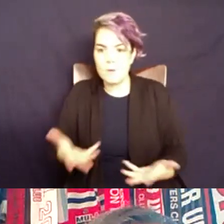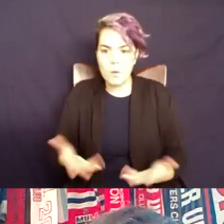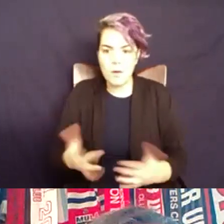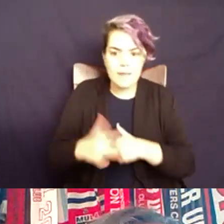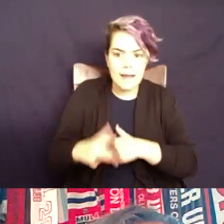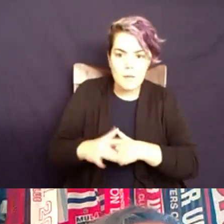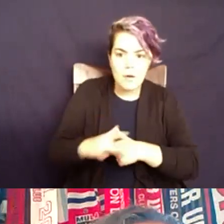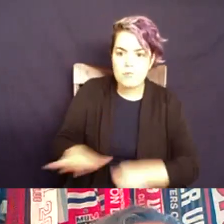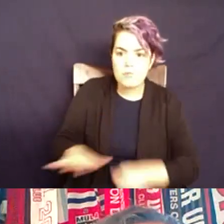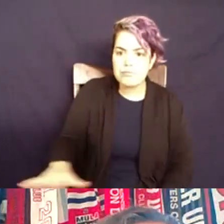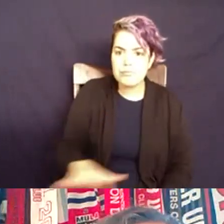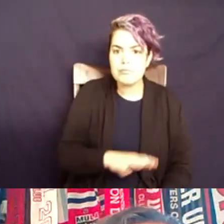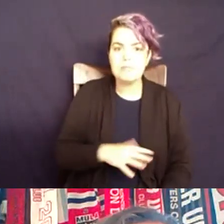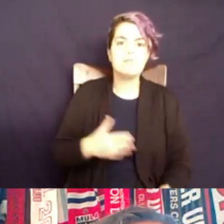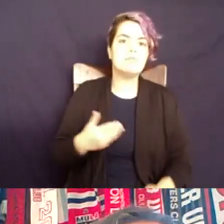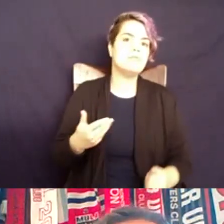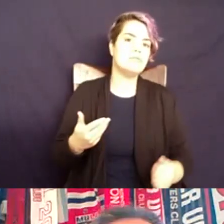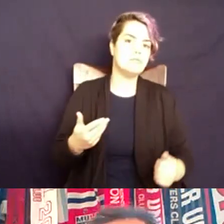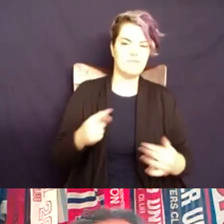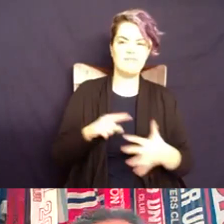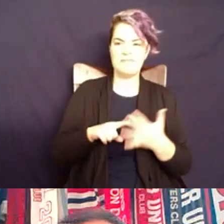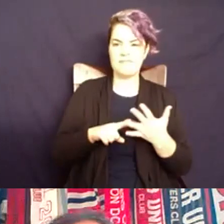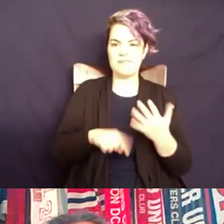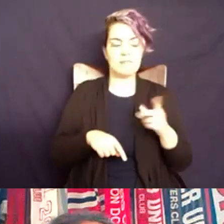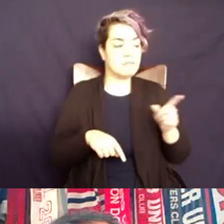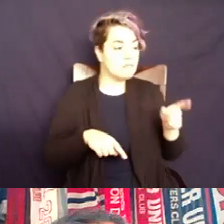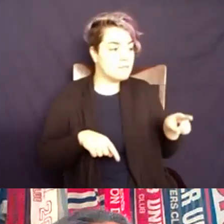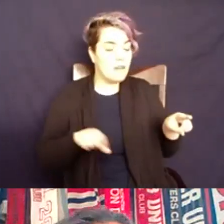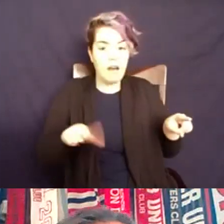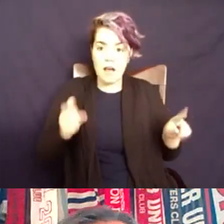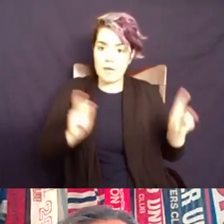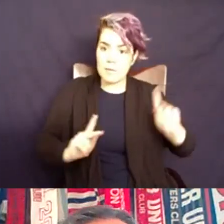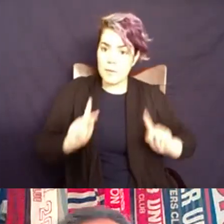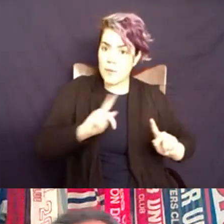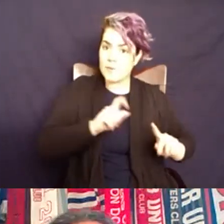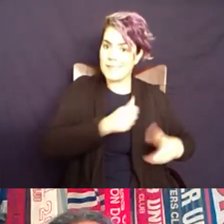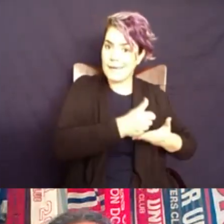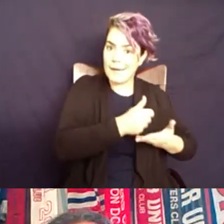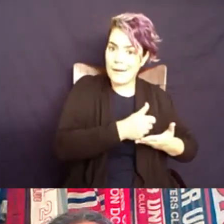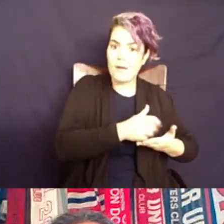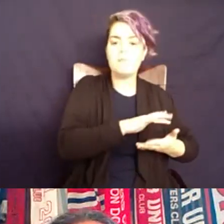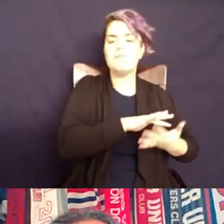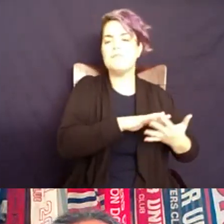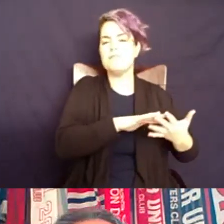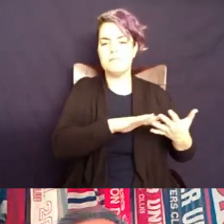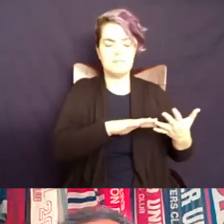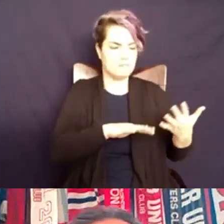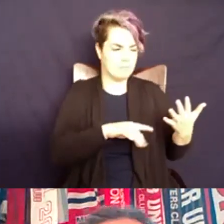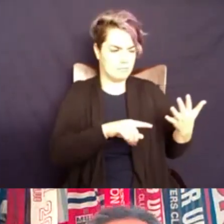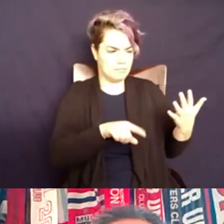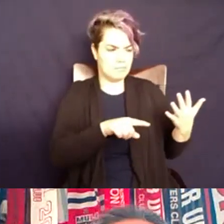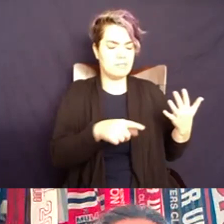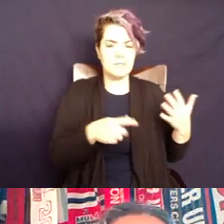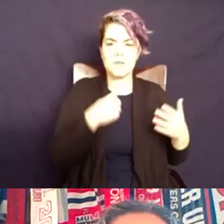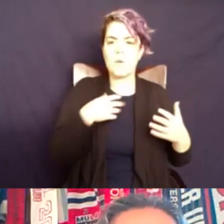state, and the needs of other people who are receiving disability services from the state. So